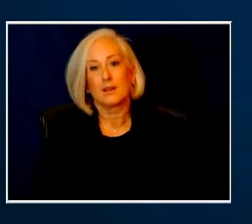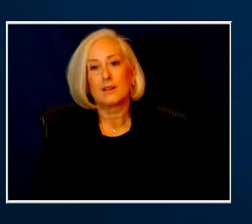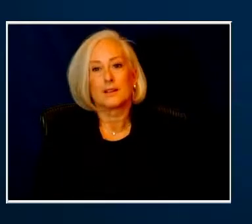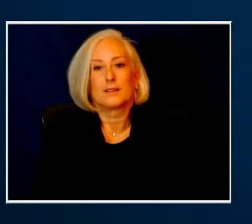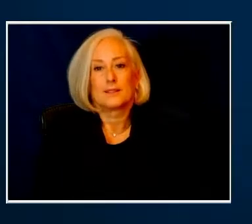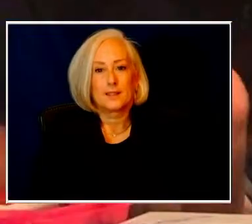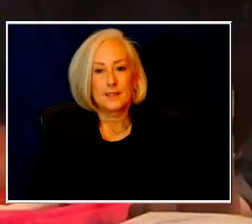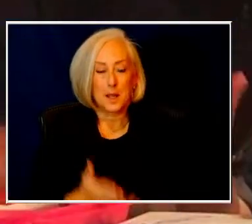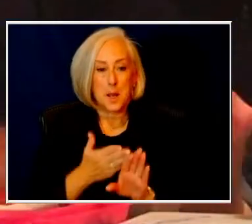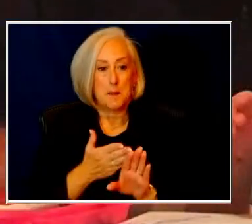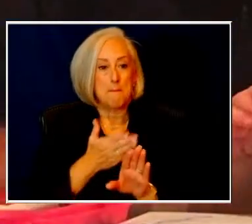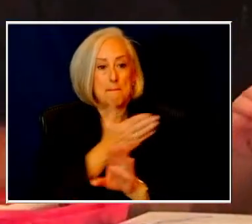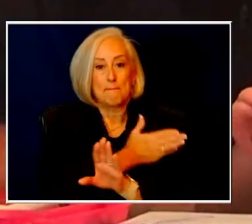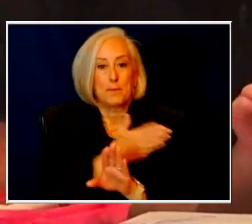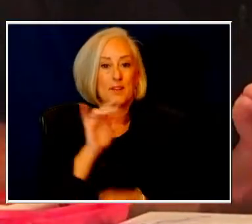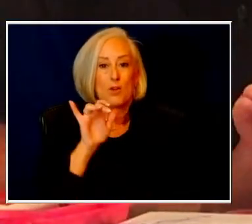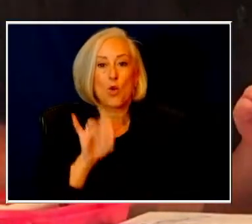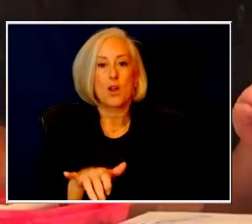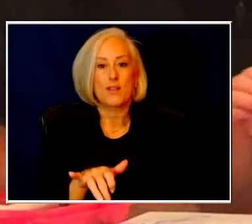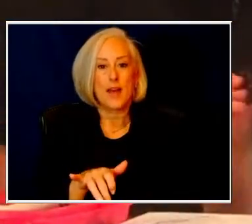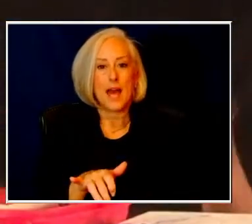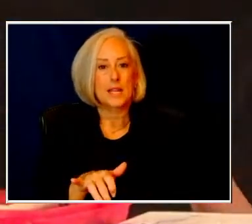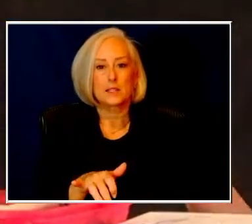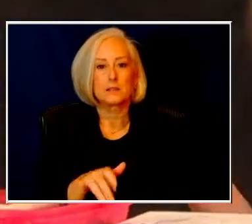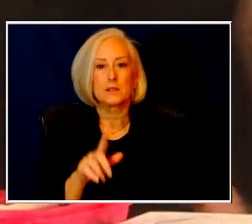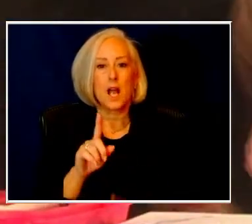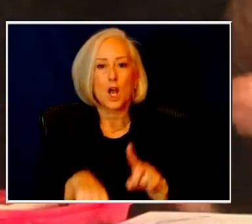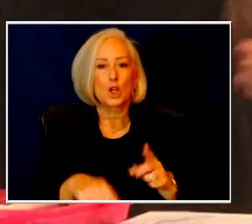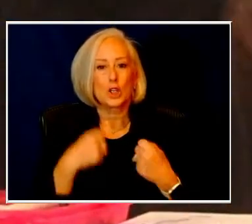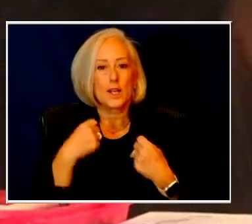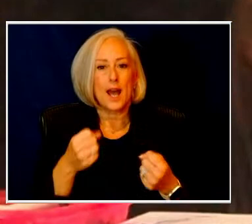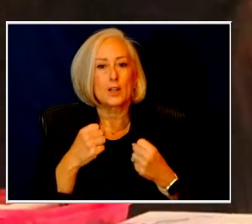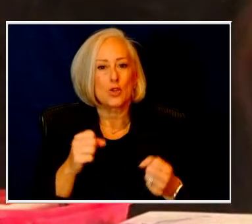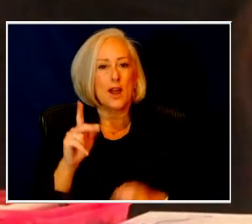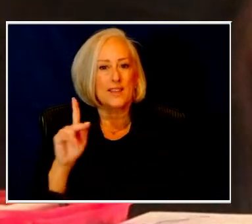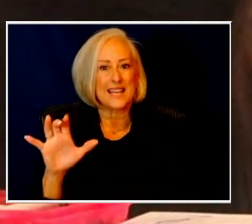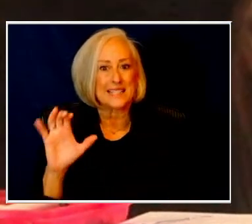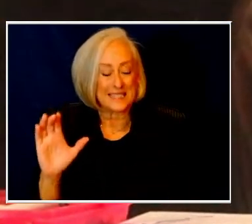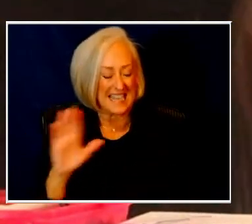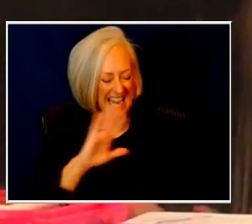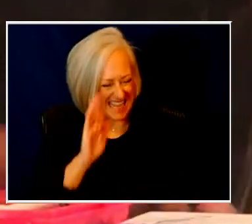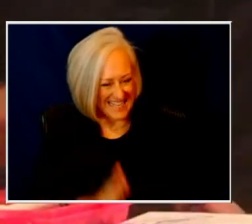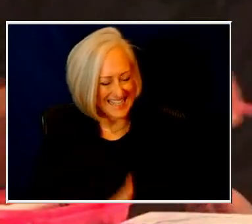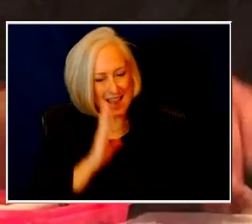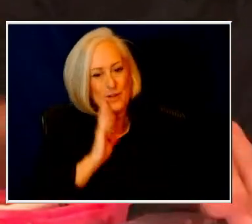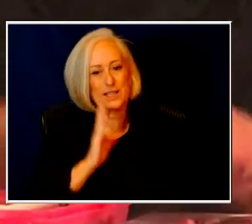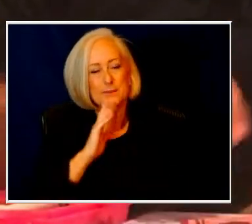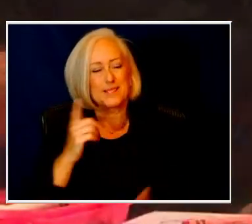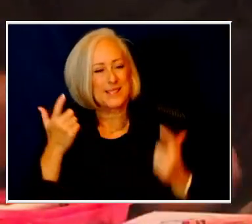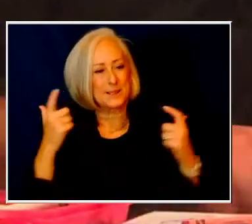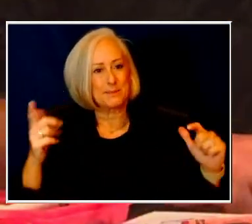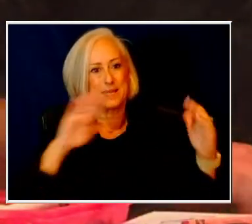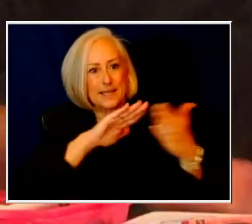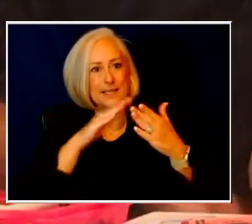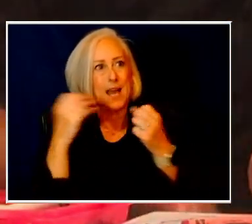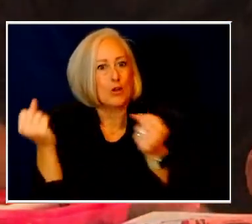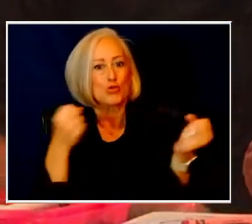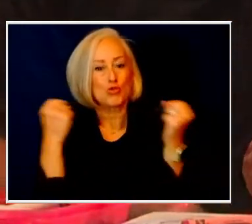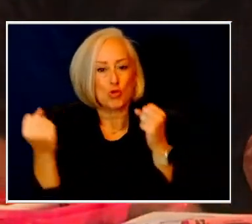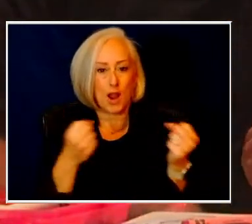Before this, I could not drive in Kansas City. Like, I had never drove in a big town like that before.